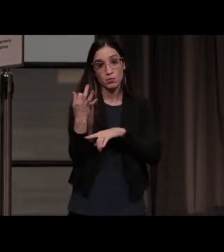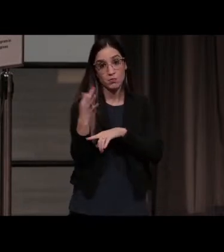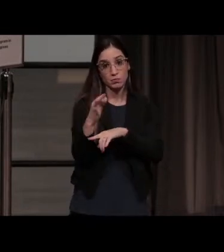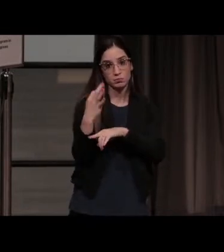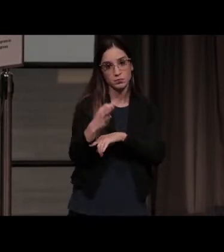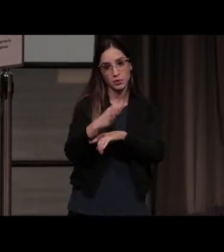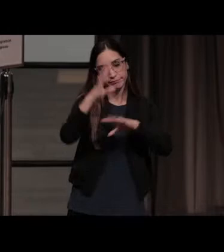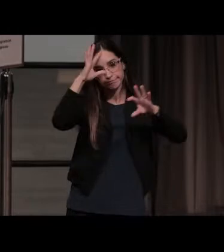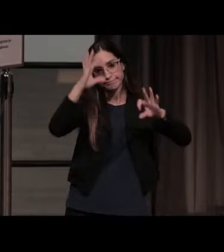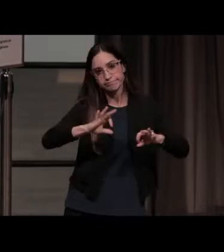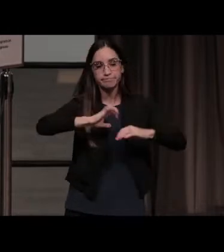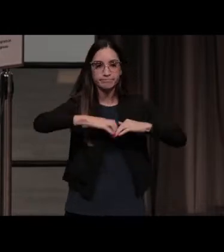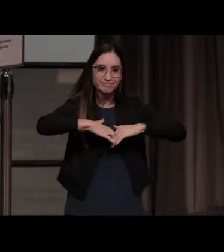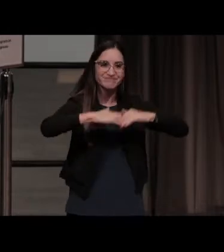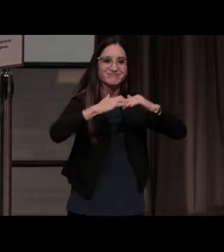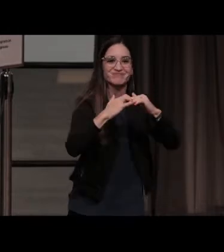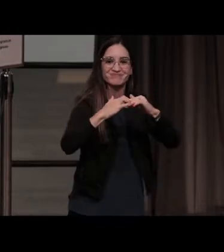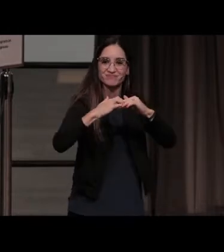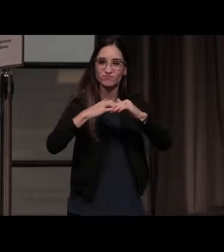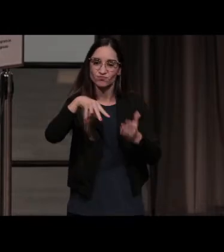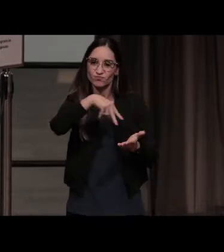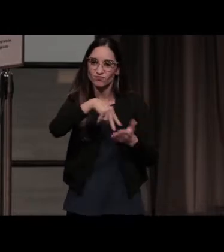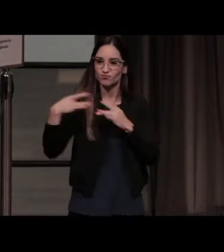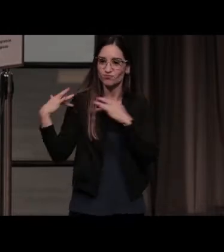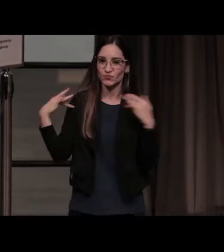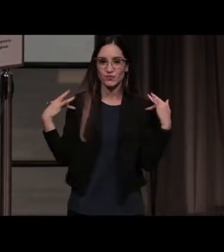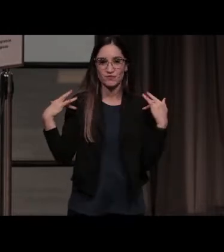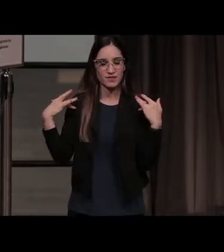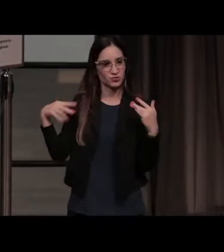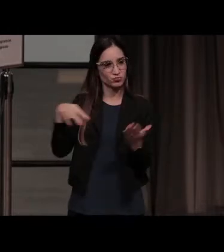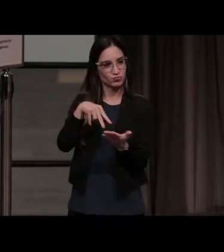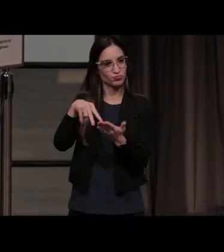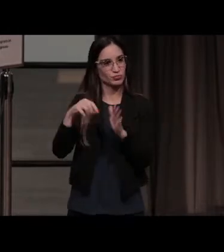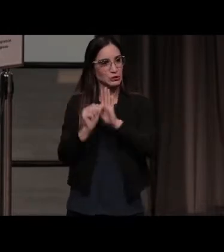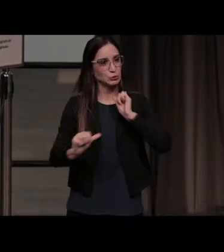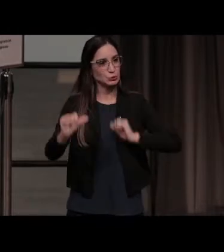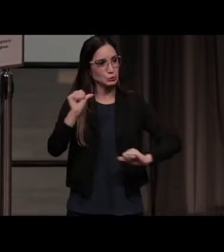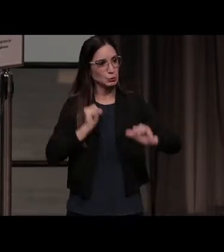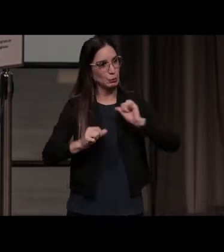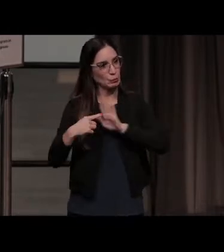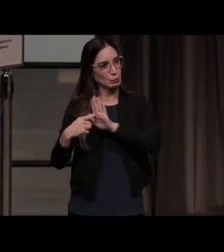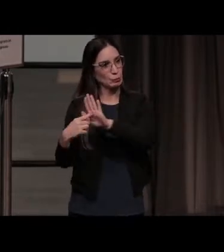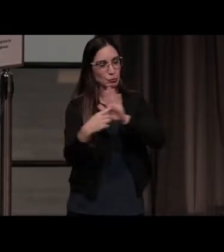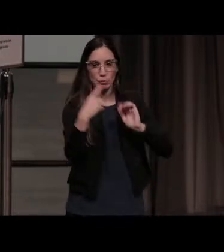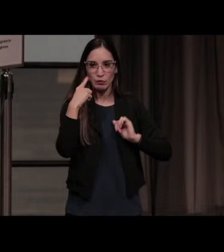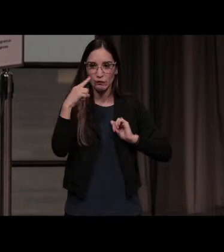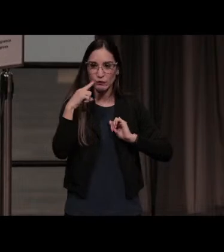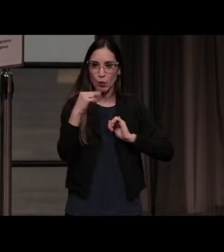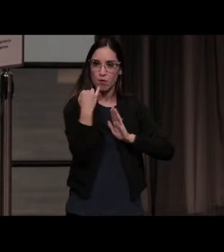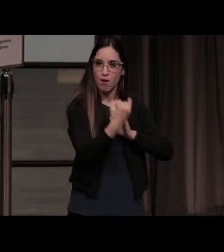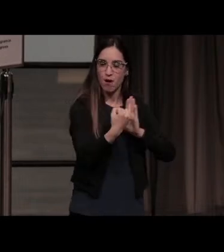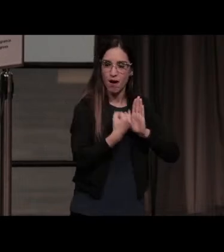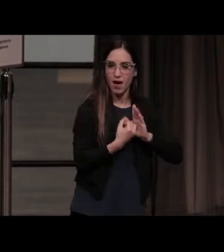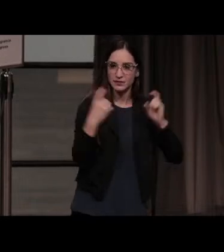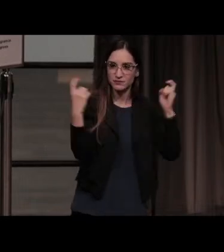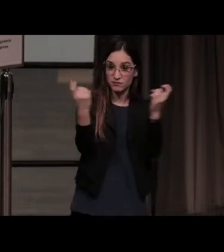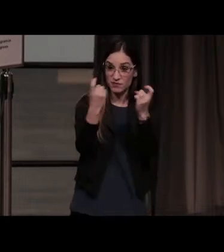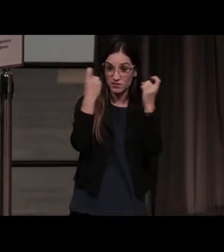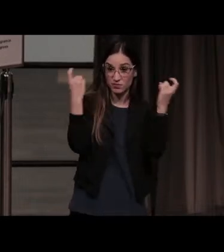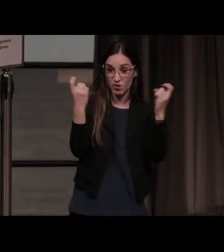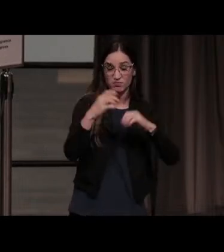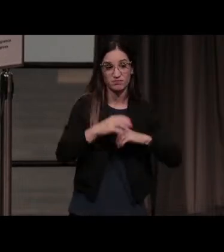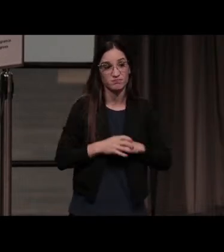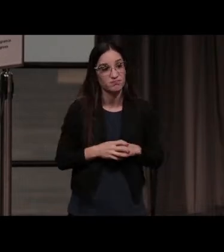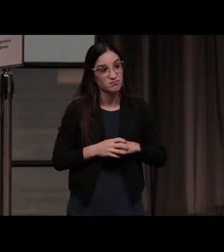coordinated the fashion show for the annual Miccosukee Indian Arts and Crafts Festival. She recently collaborated and oversaw